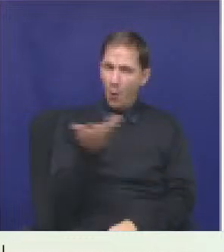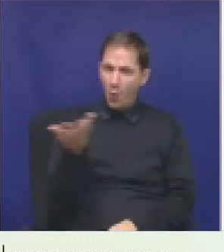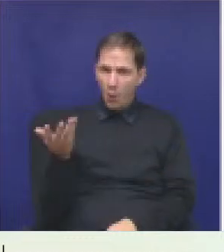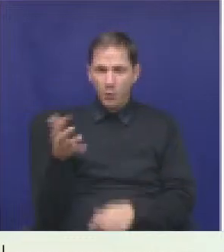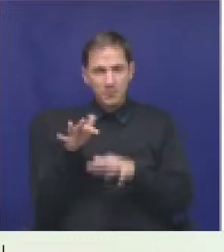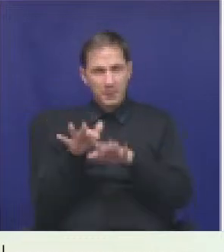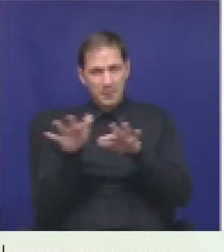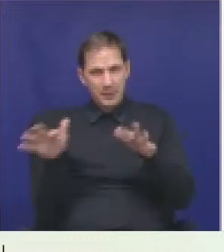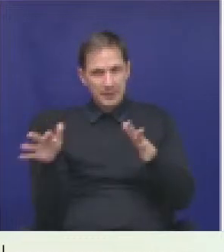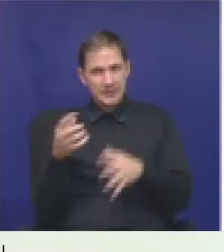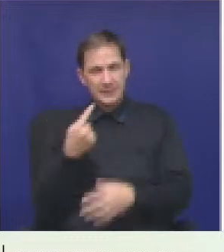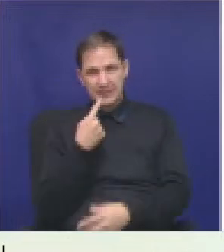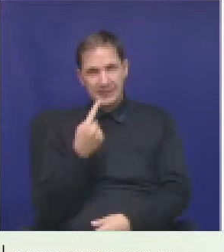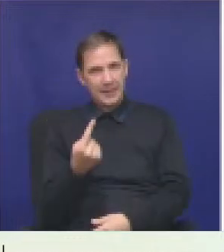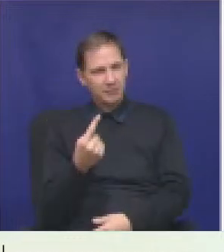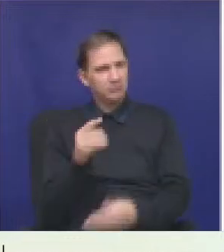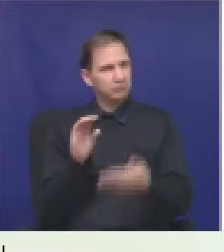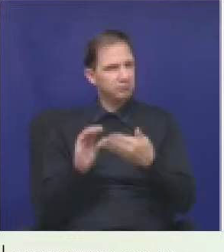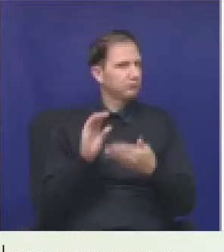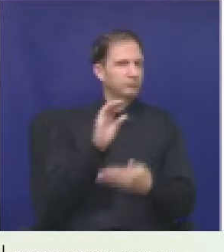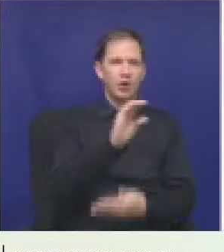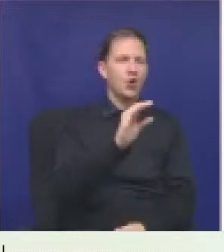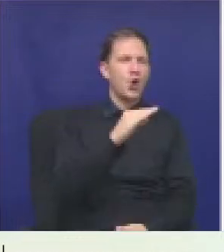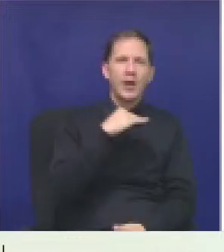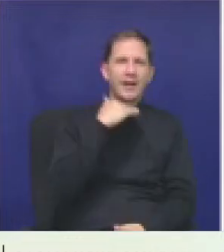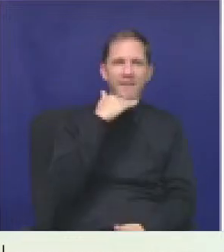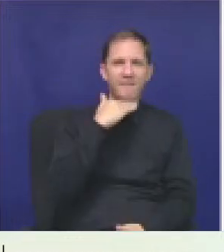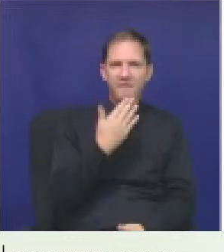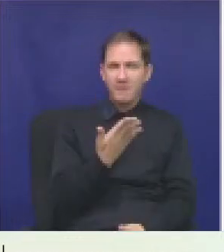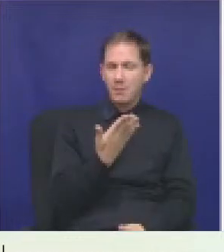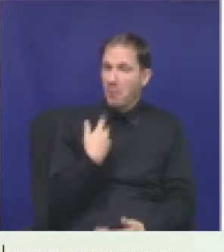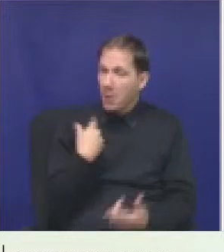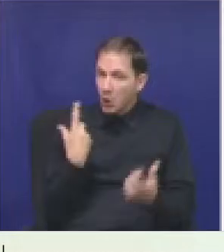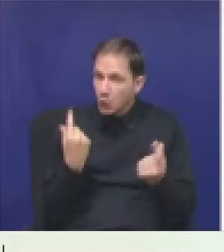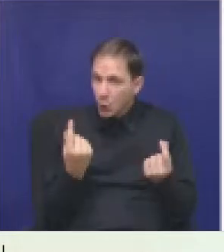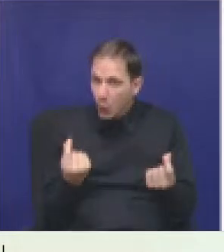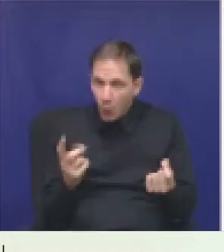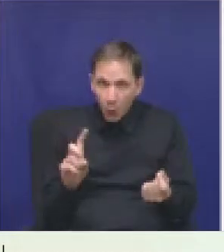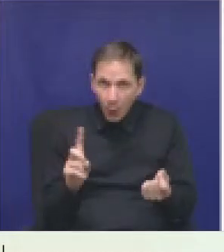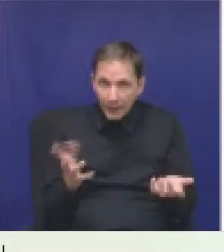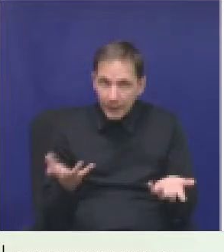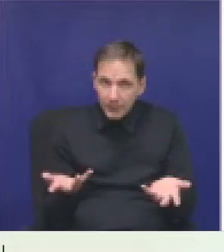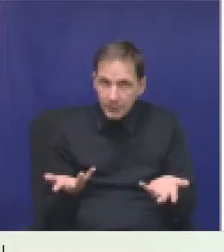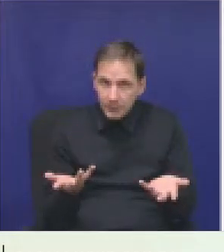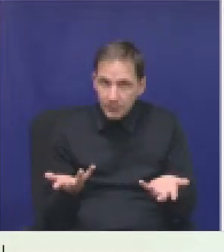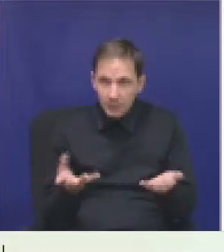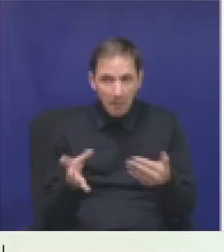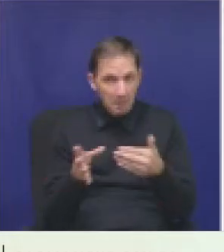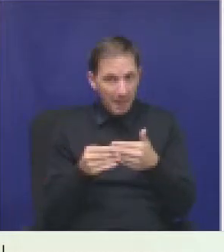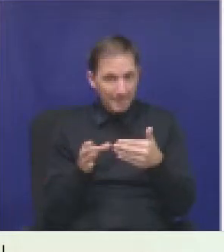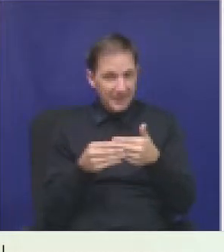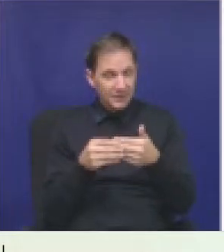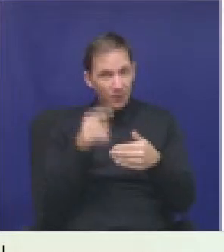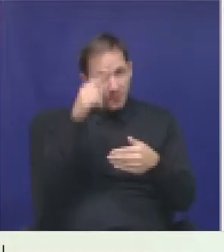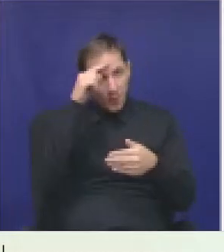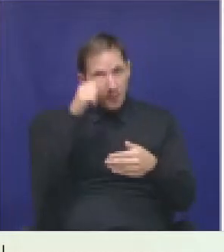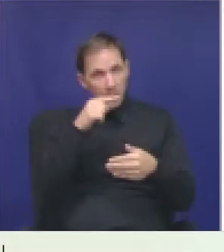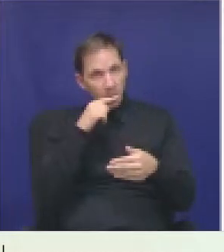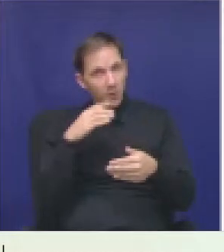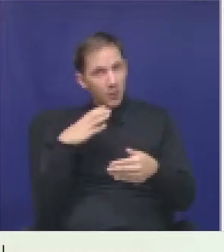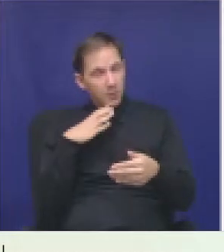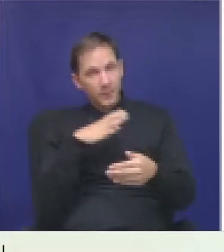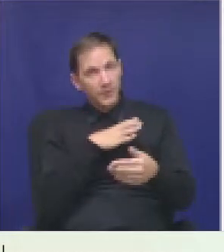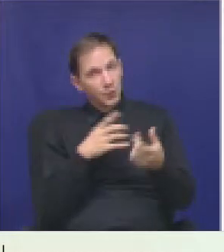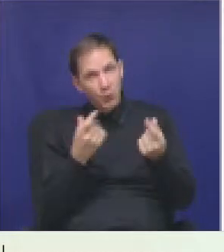Africa is underfunded. But what are you doing about it? What are the members of the Portfolio Committee